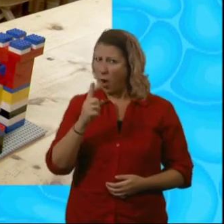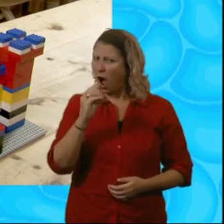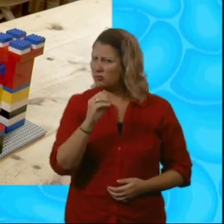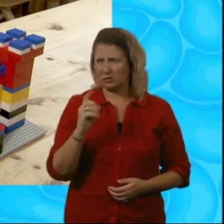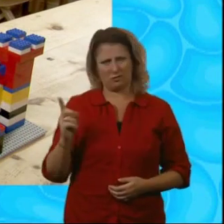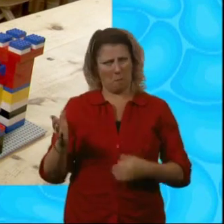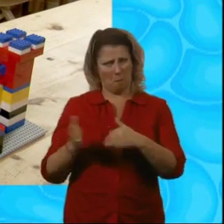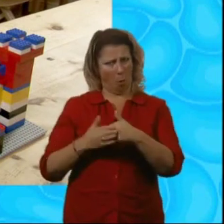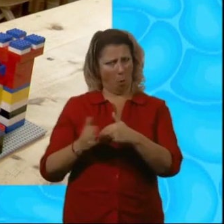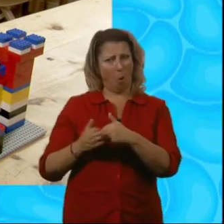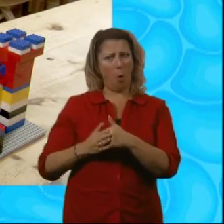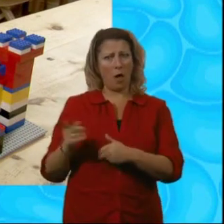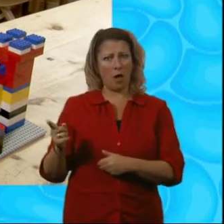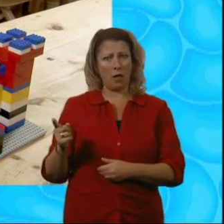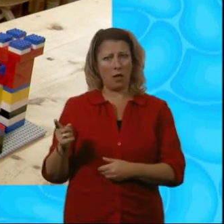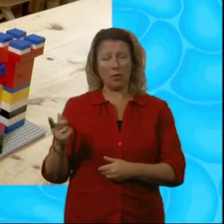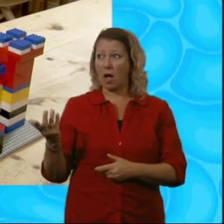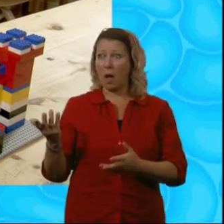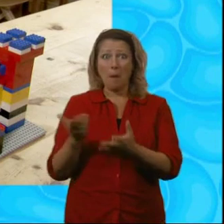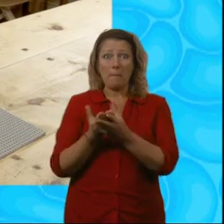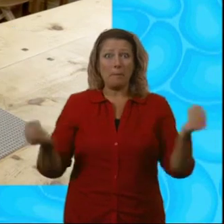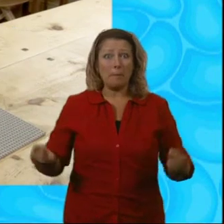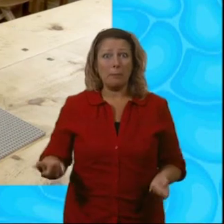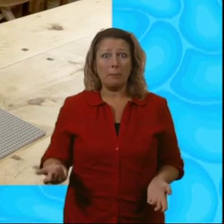than 100. And then they disappeared.